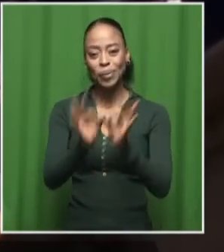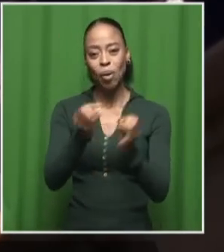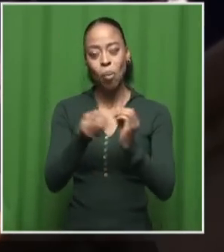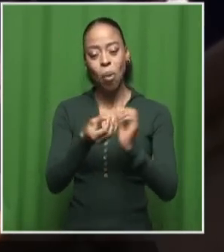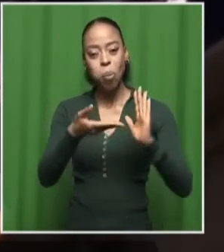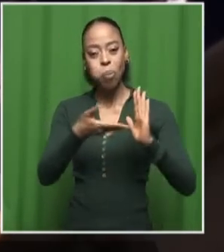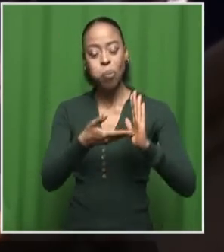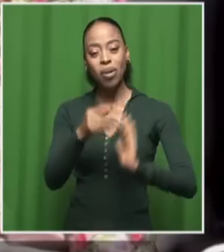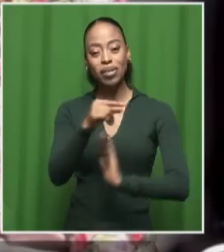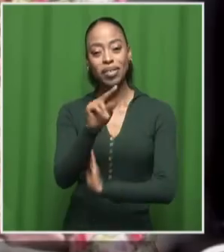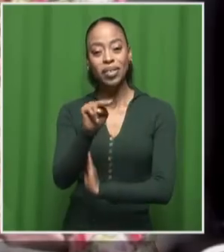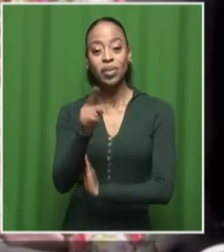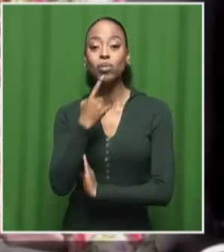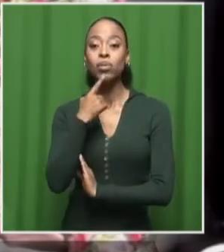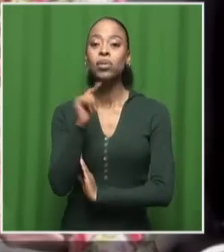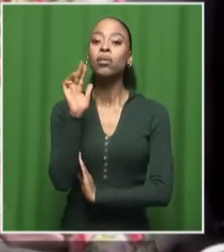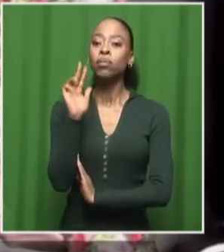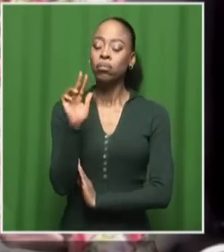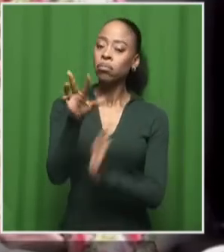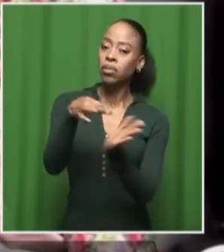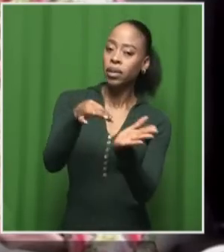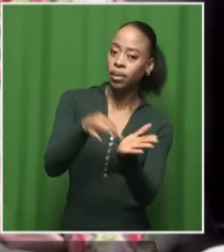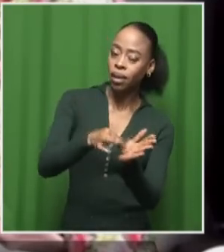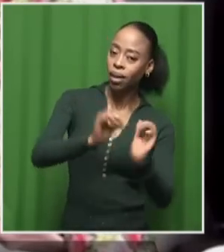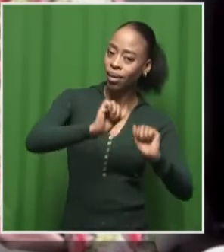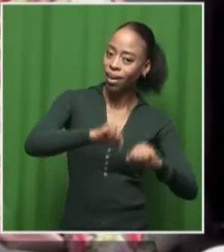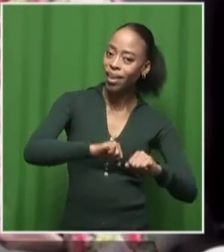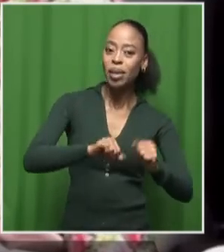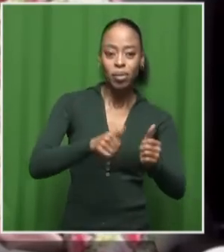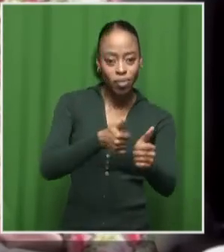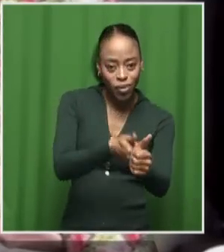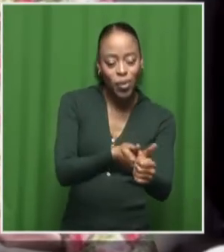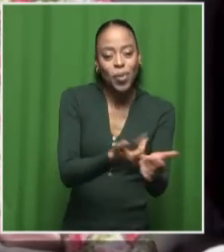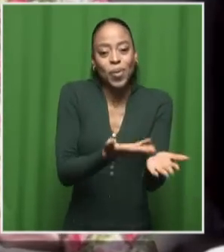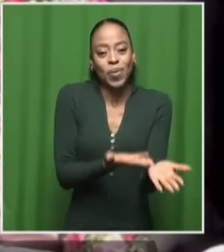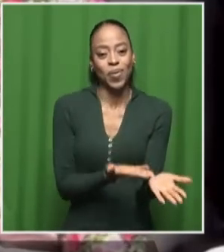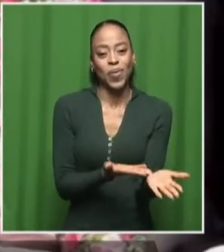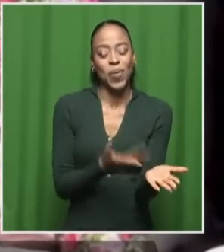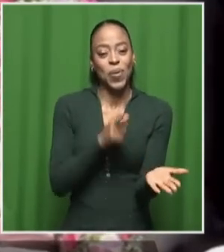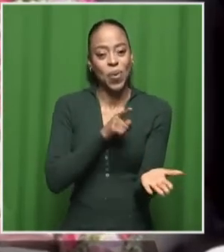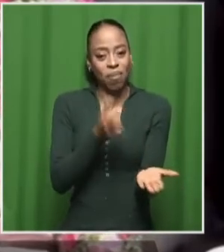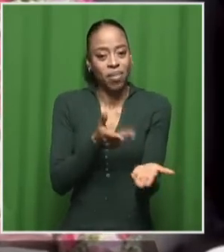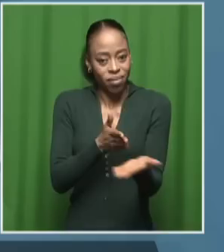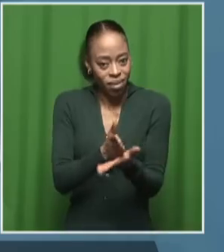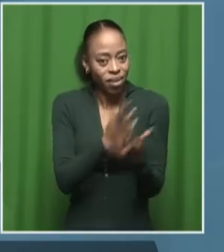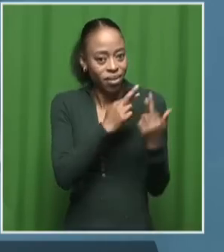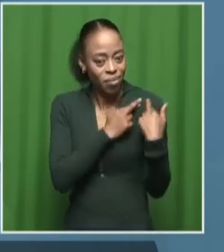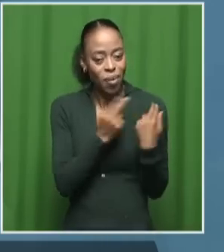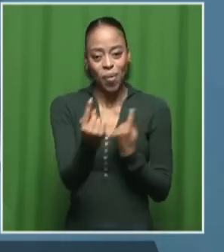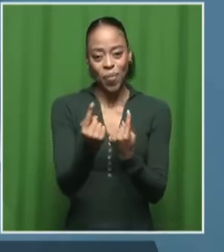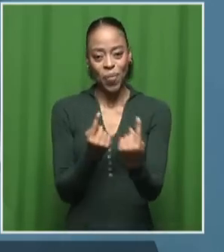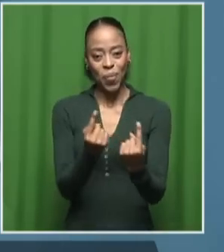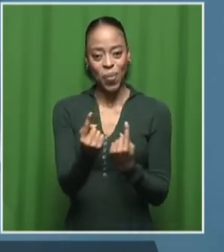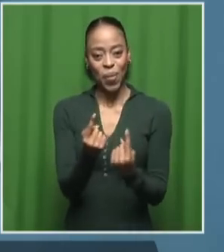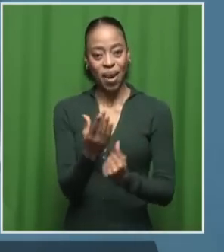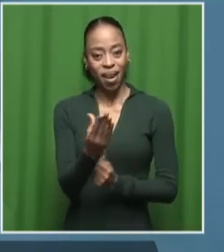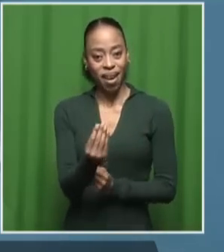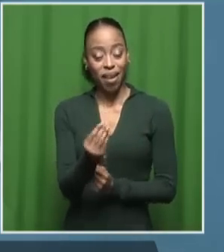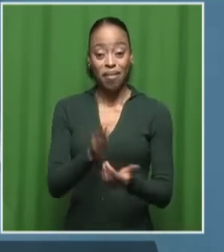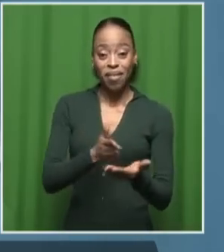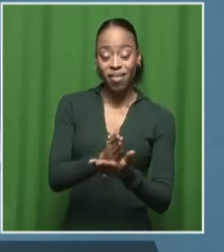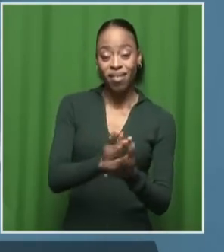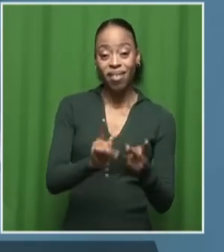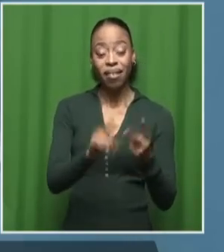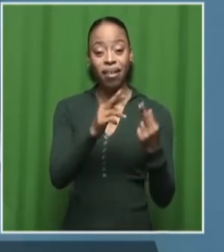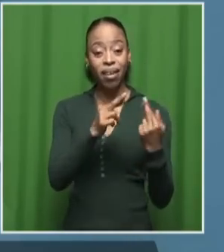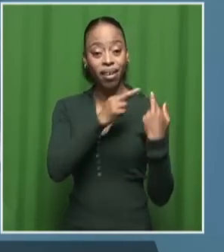have expressed that they are bound by signing it and have created rights and obligations to one another. These rights and